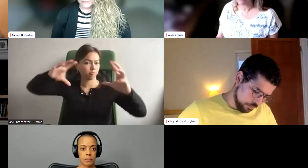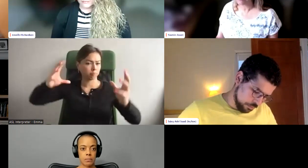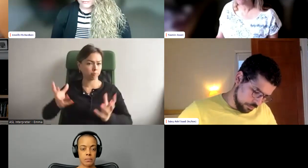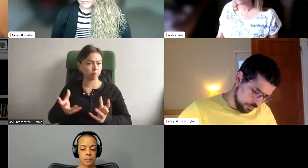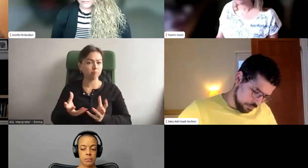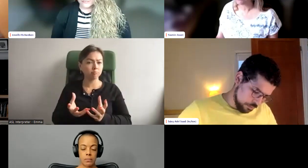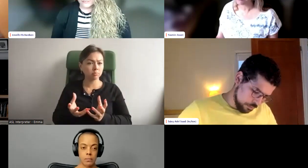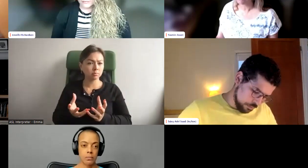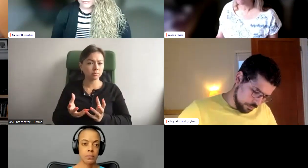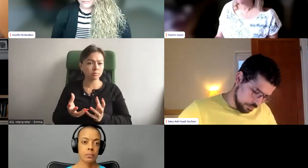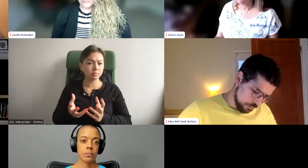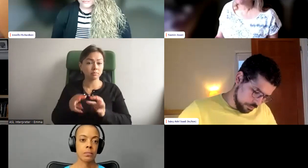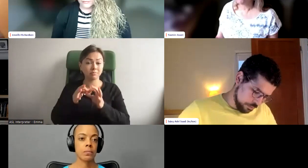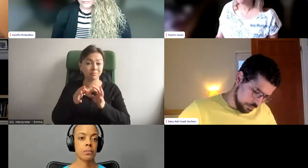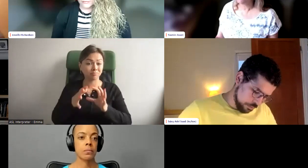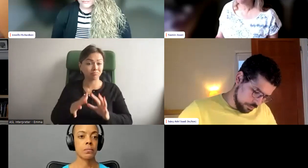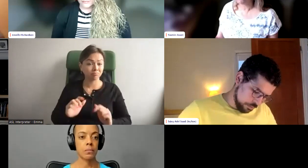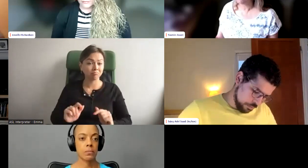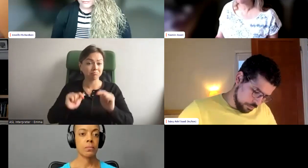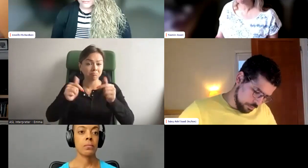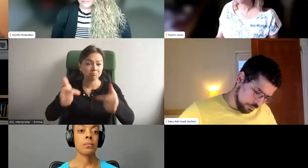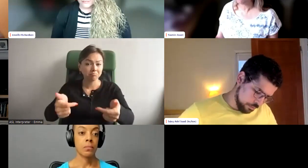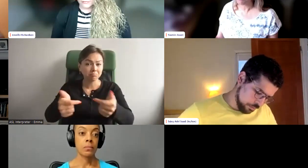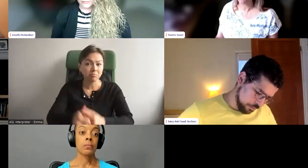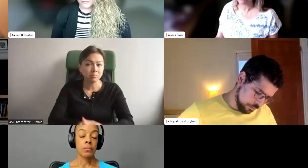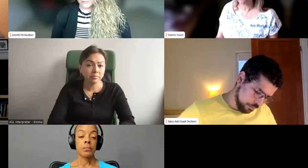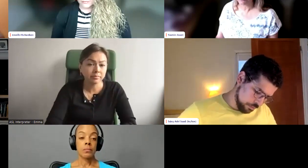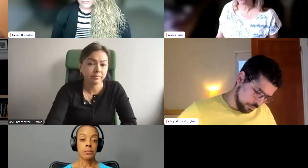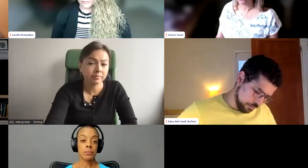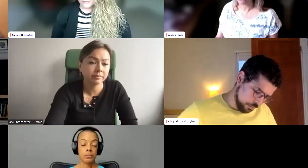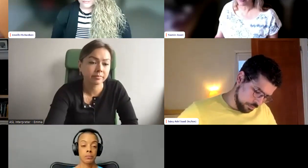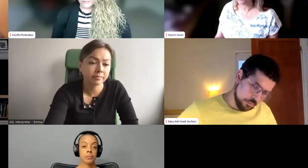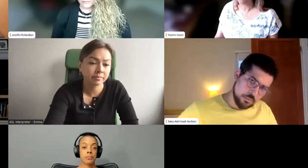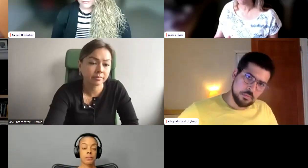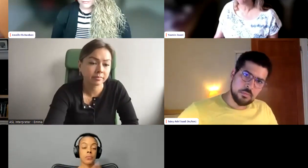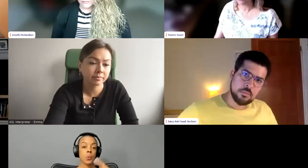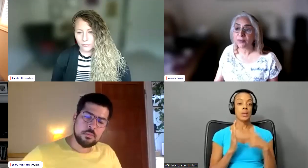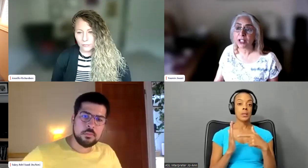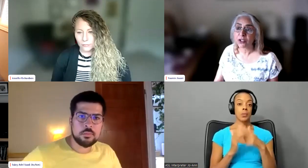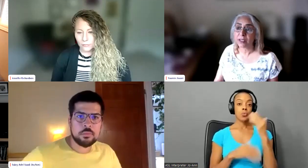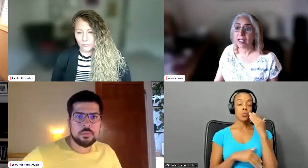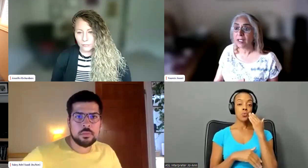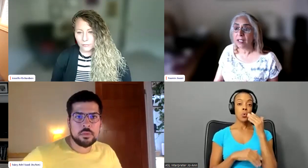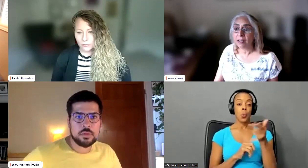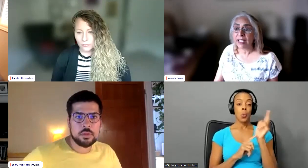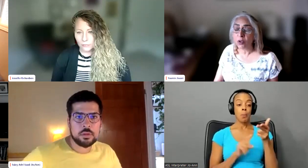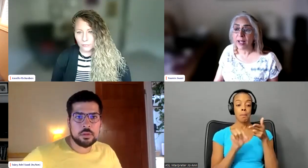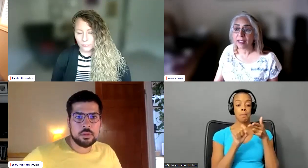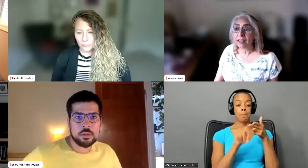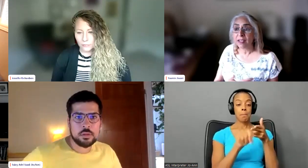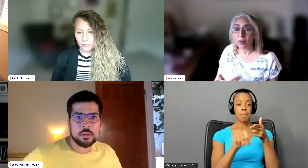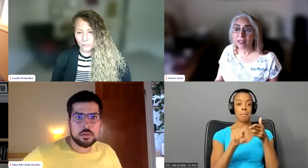for instance, somebody once said, do you know that the bullets that were being made for the Iraq war were actually being manufactured